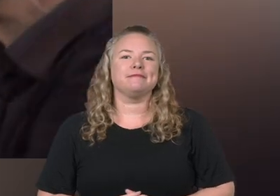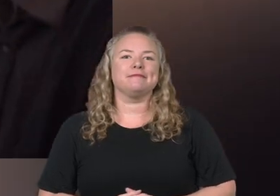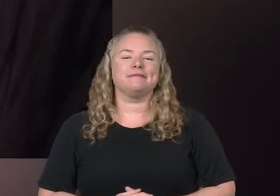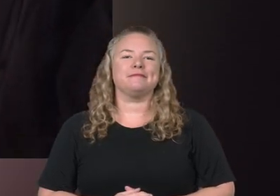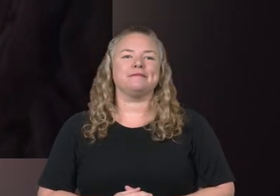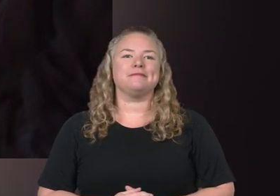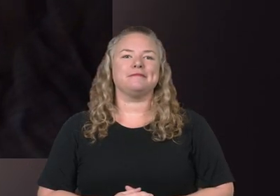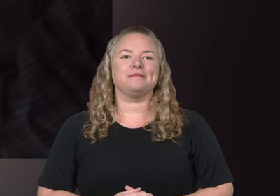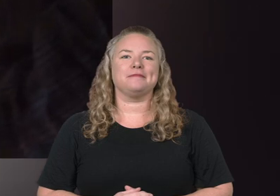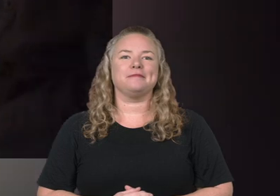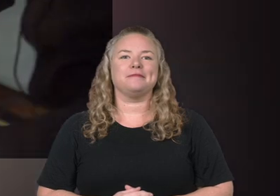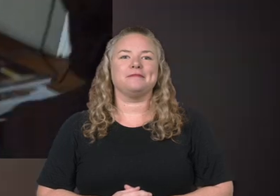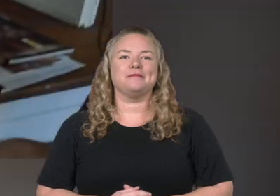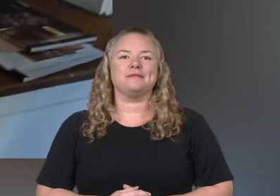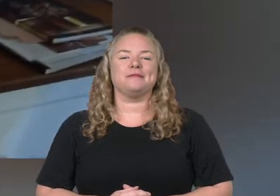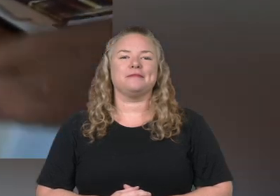that one. Difference on display.